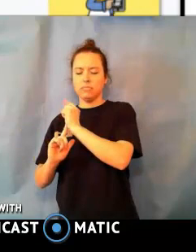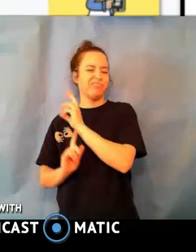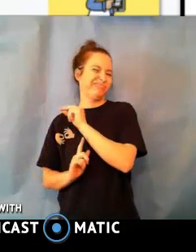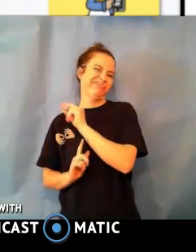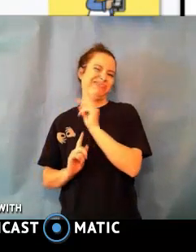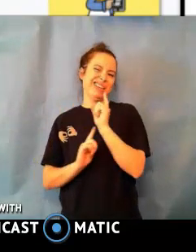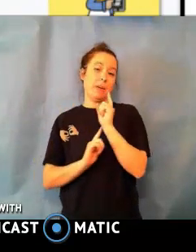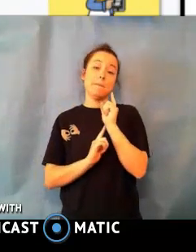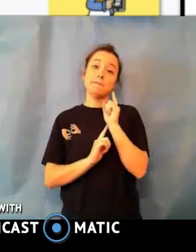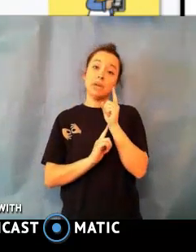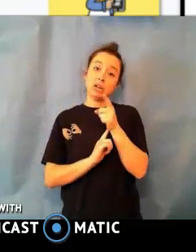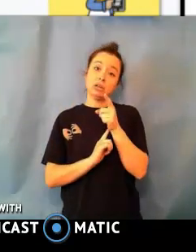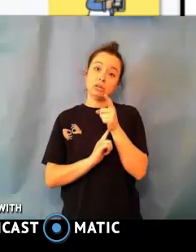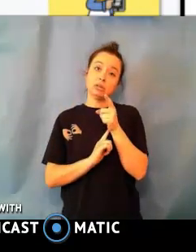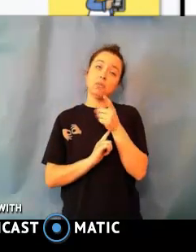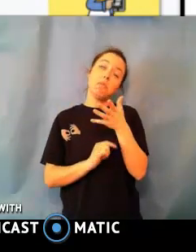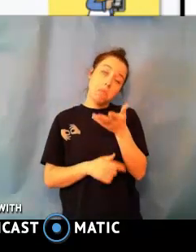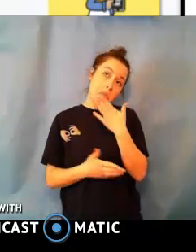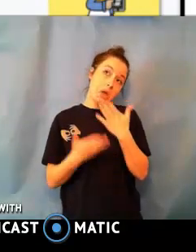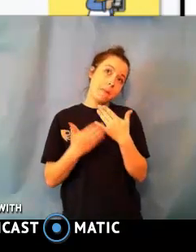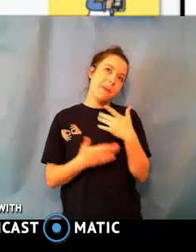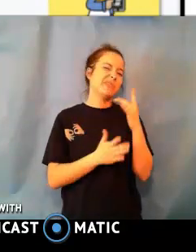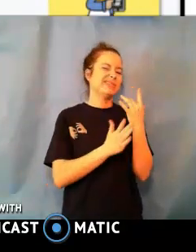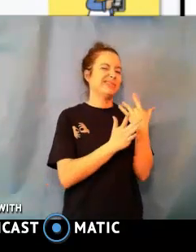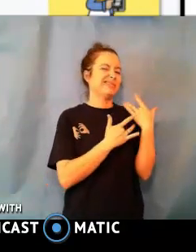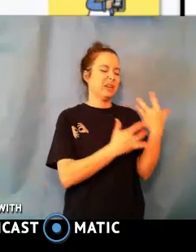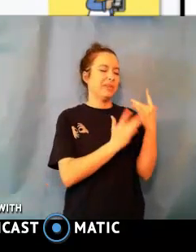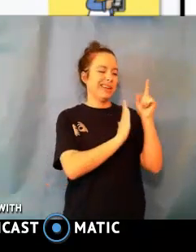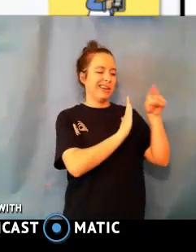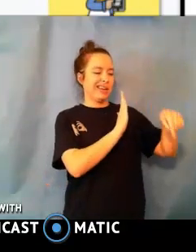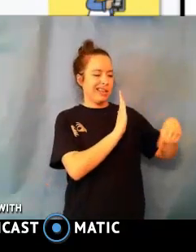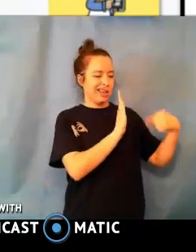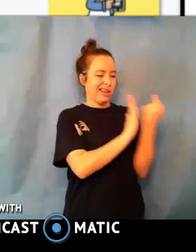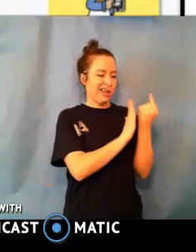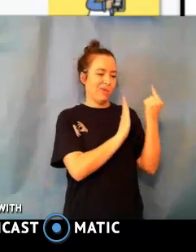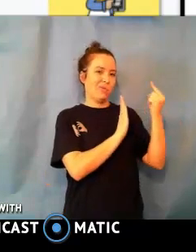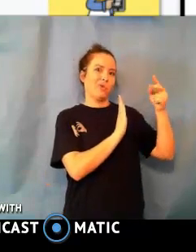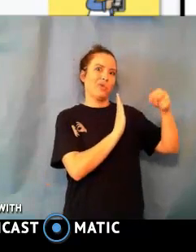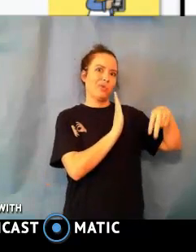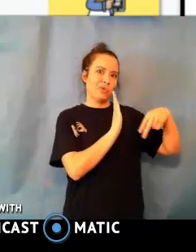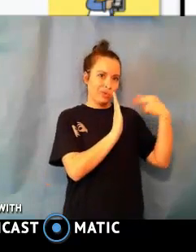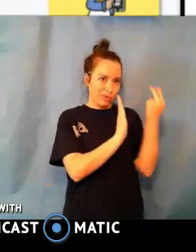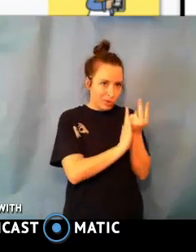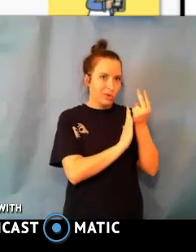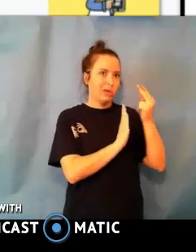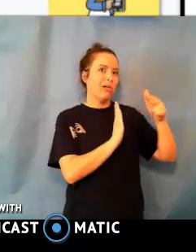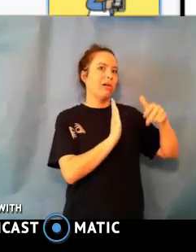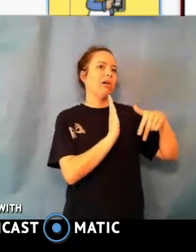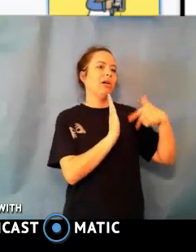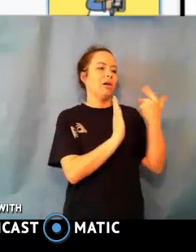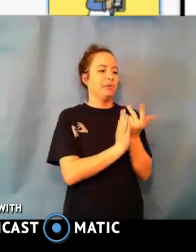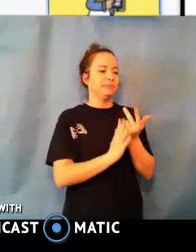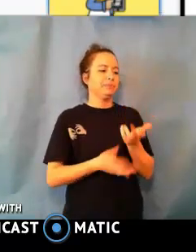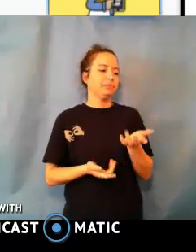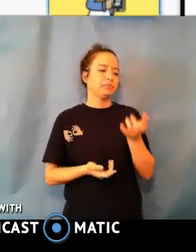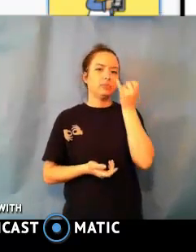No. It could take minutes, but usually it's going to take probably a couple of hours. What about if